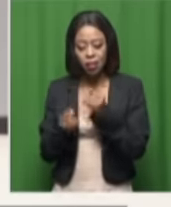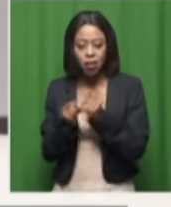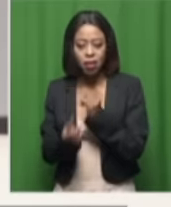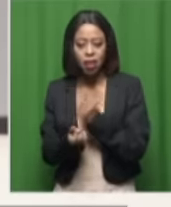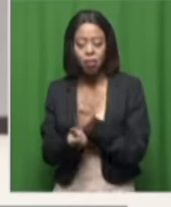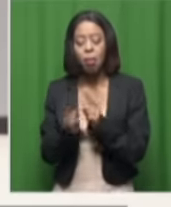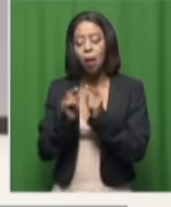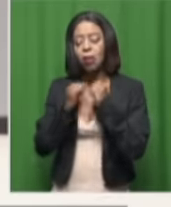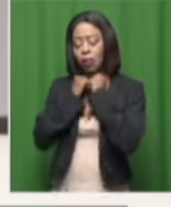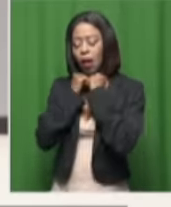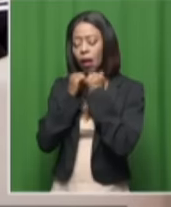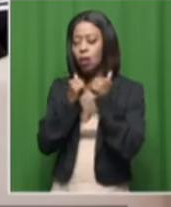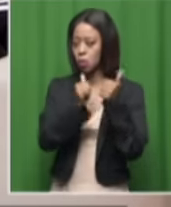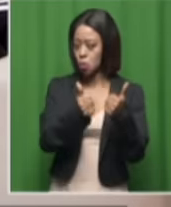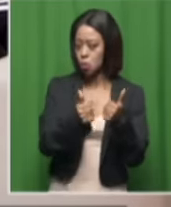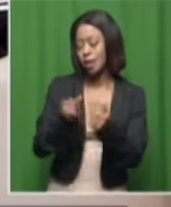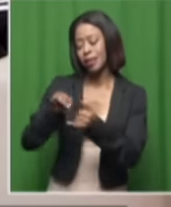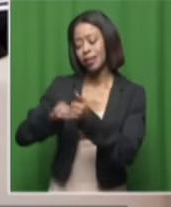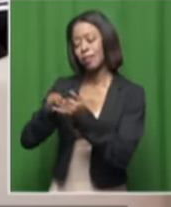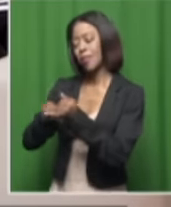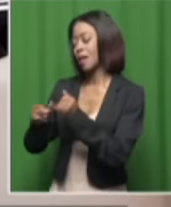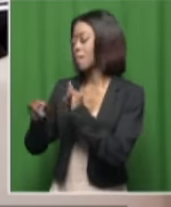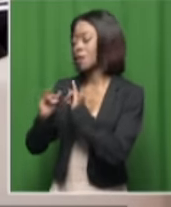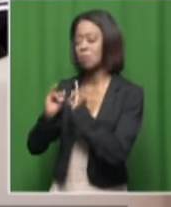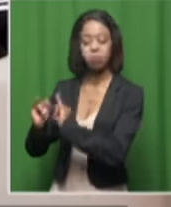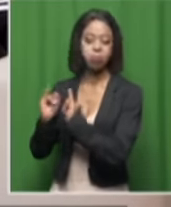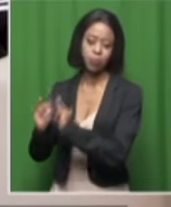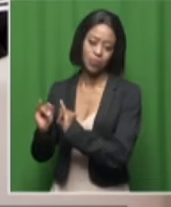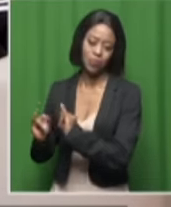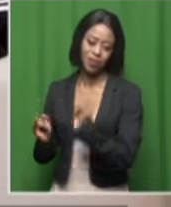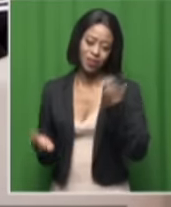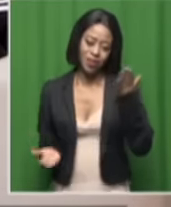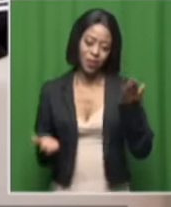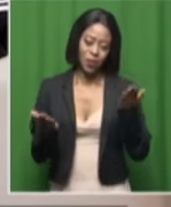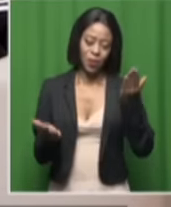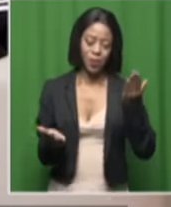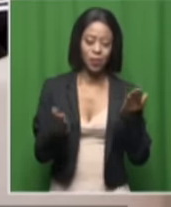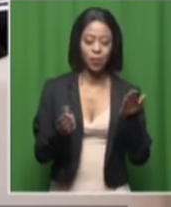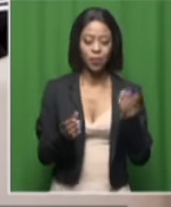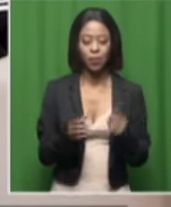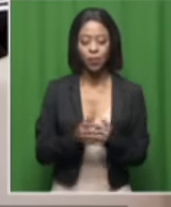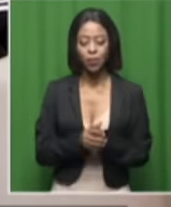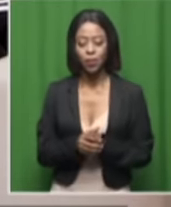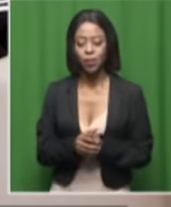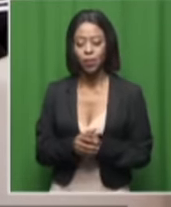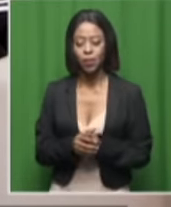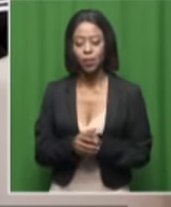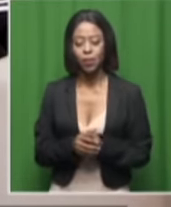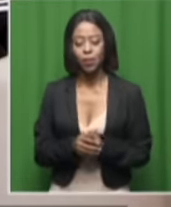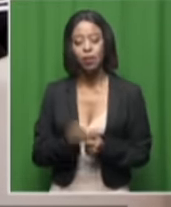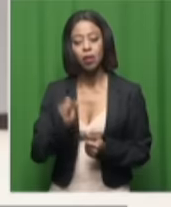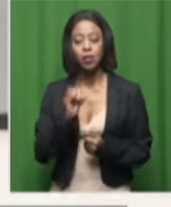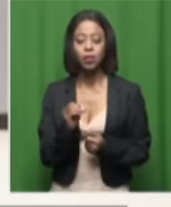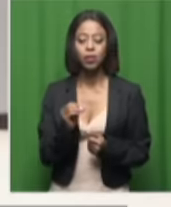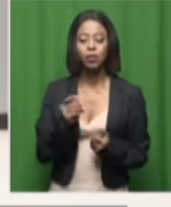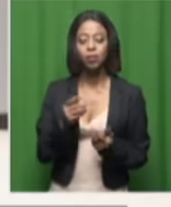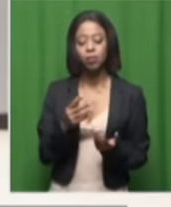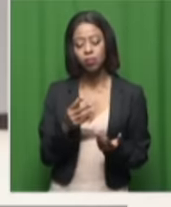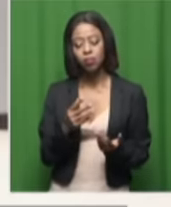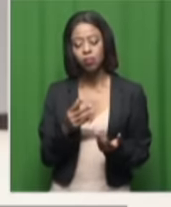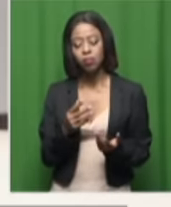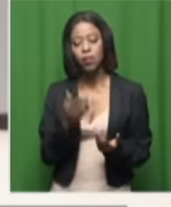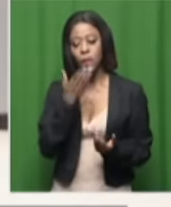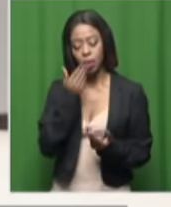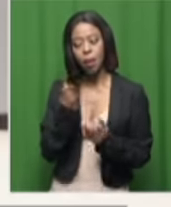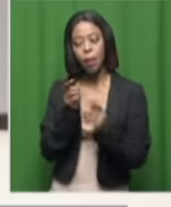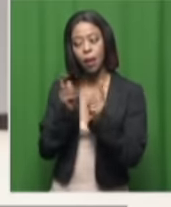we have a very bad September. And, you know, in August, it looks that we are, you know, the best